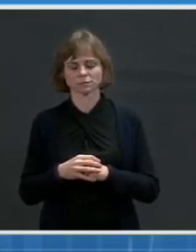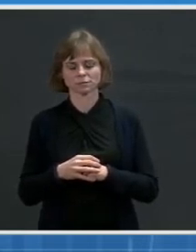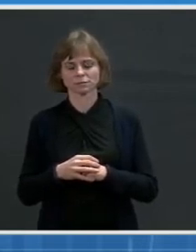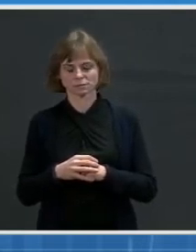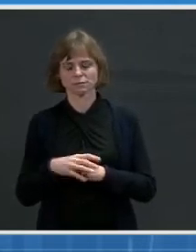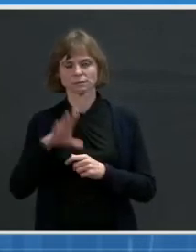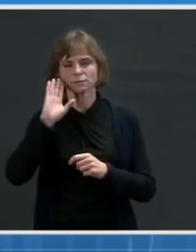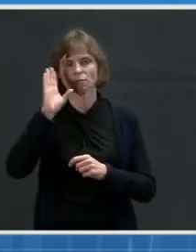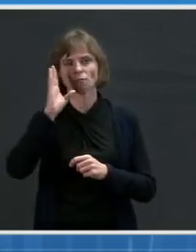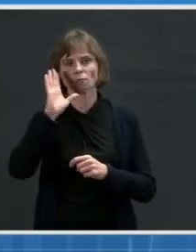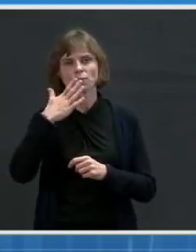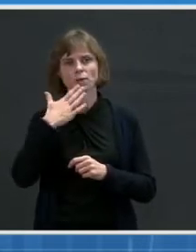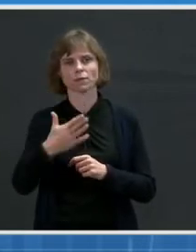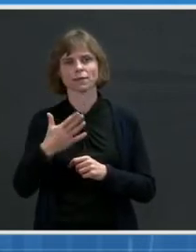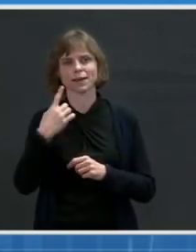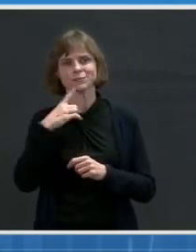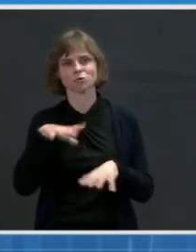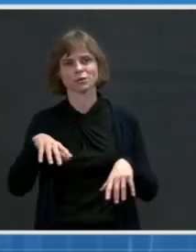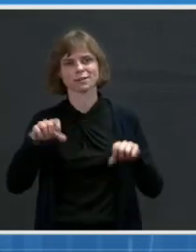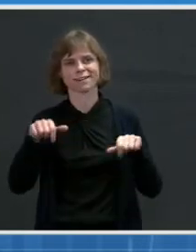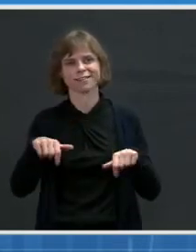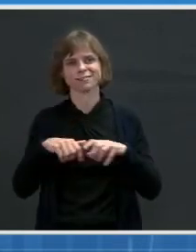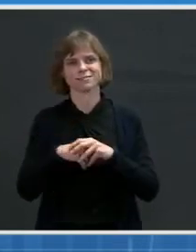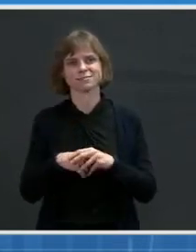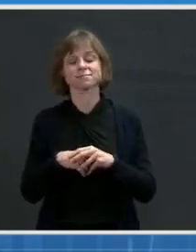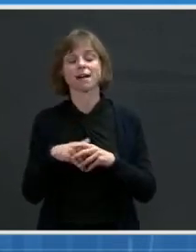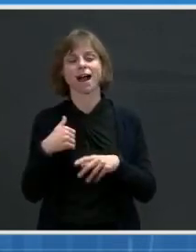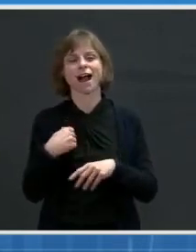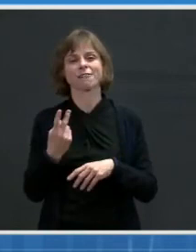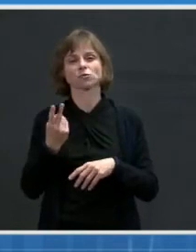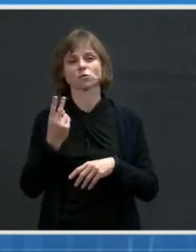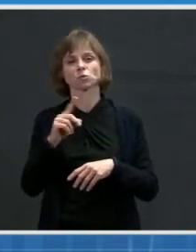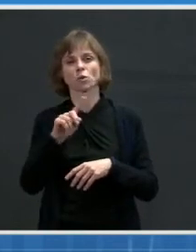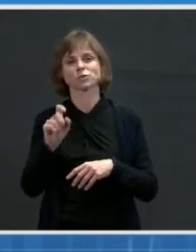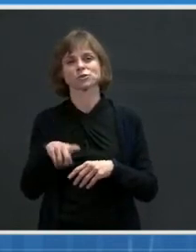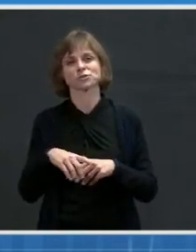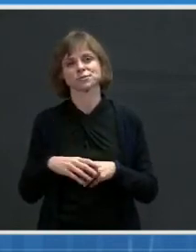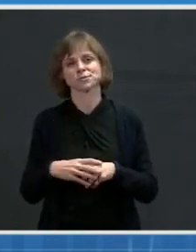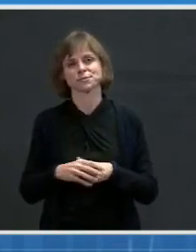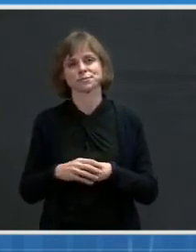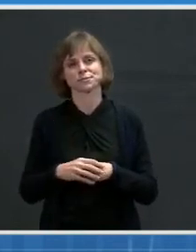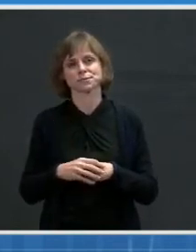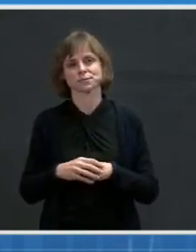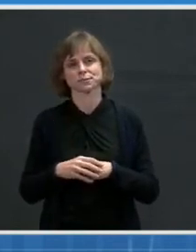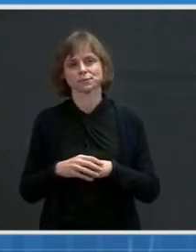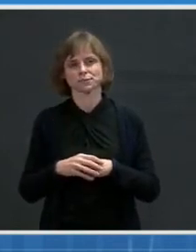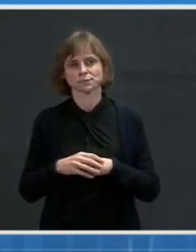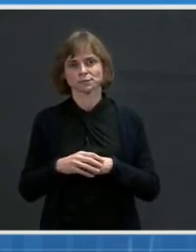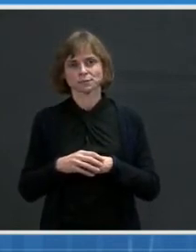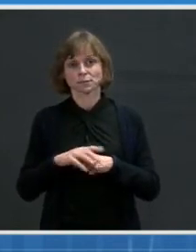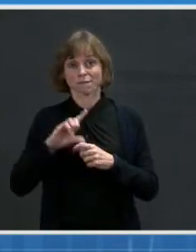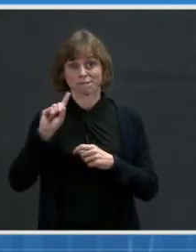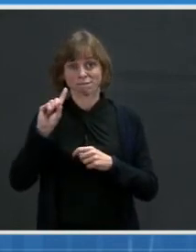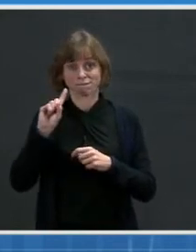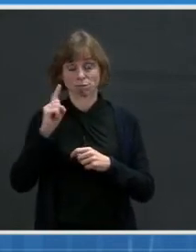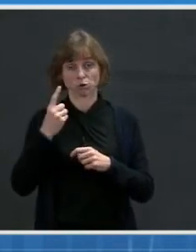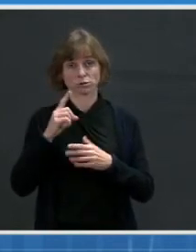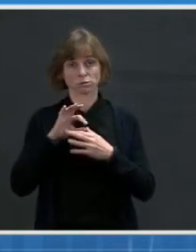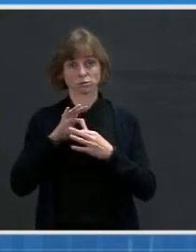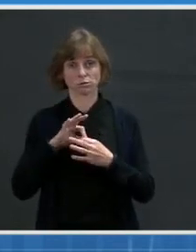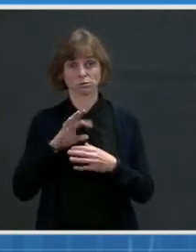Hey there. Thanks so much for doing this. I have two questions for you all. The first question is